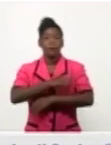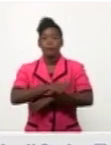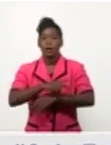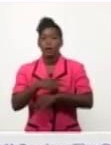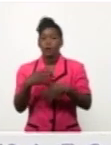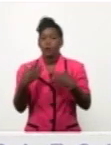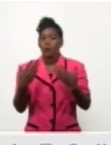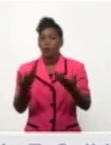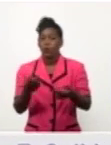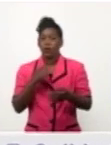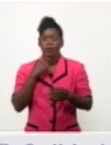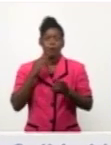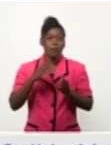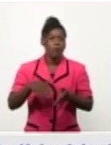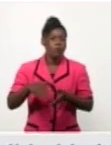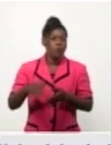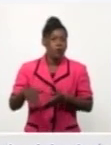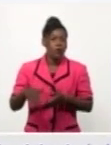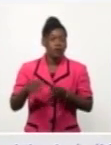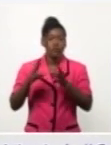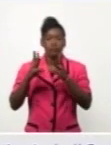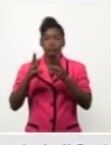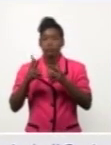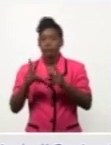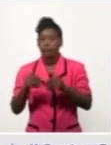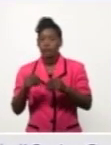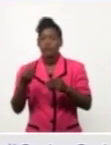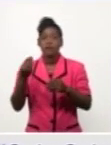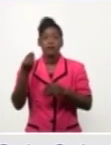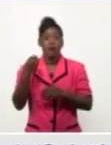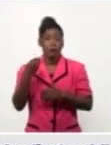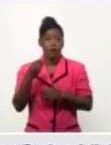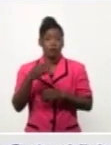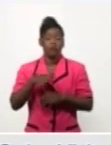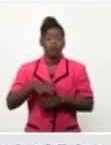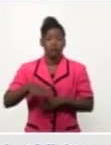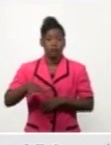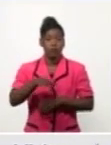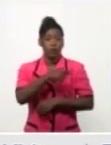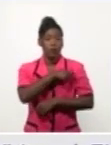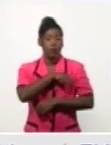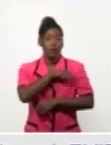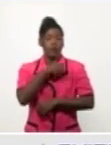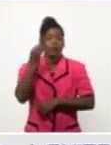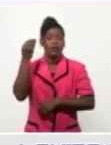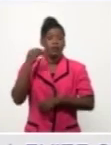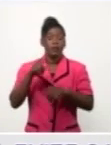for people to be informed about what is happening in the world,